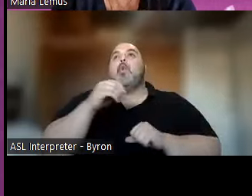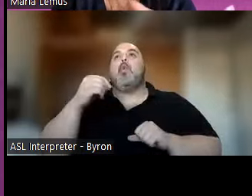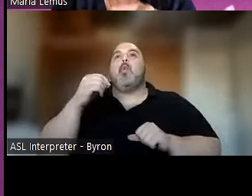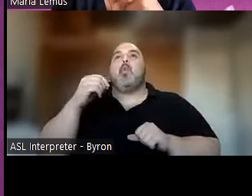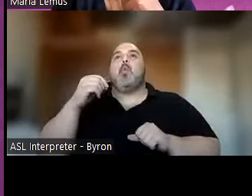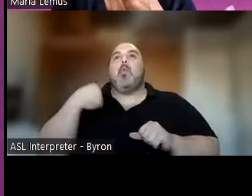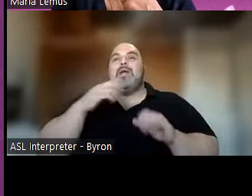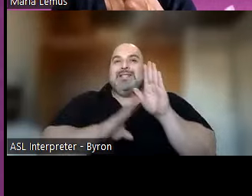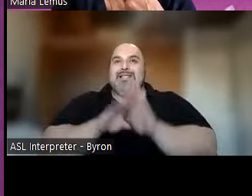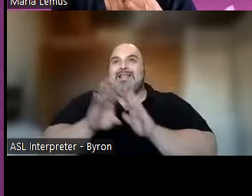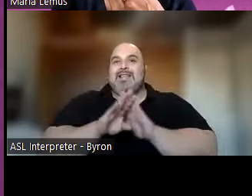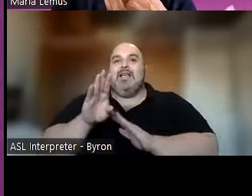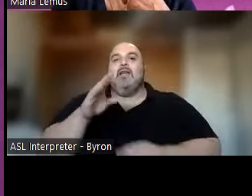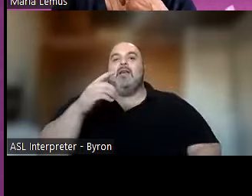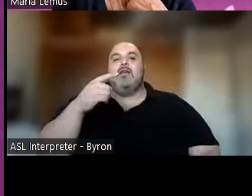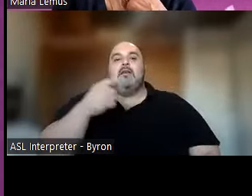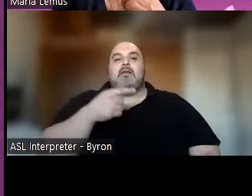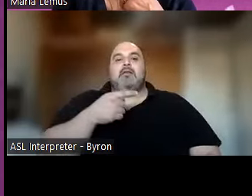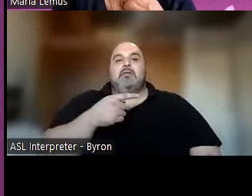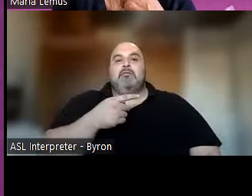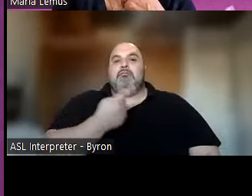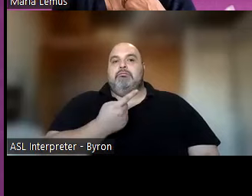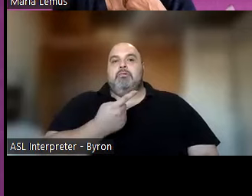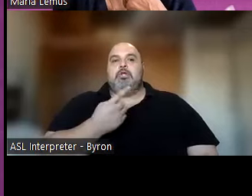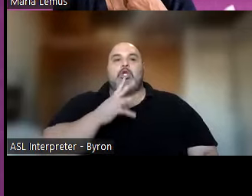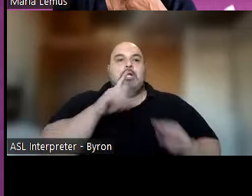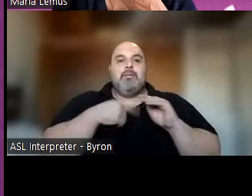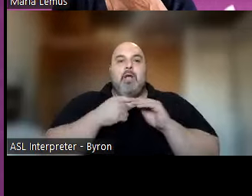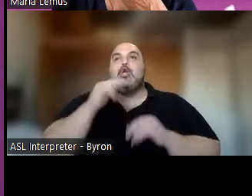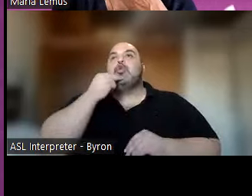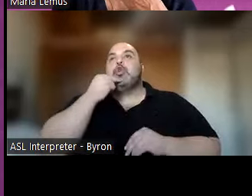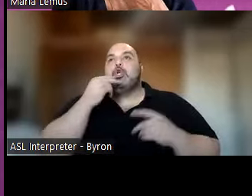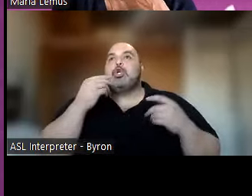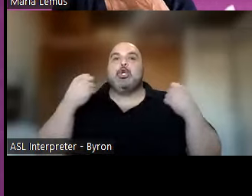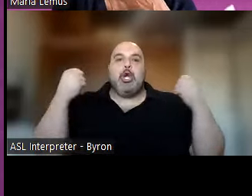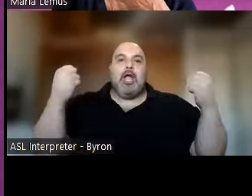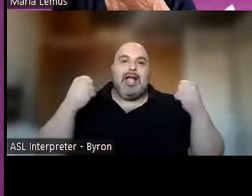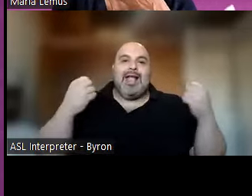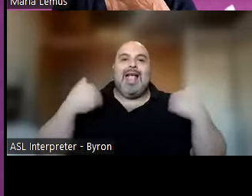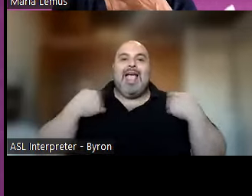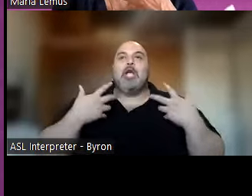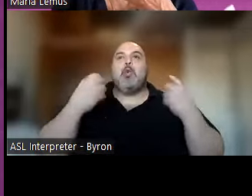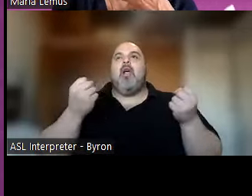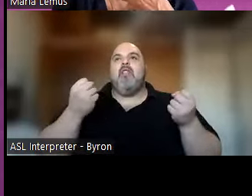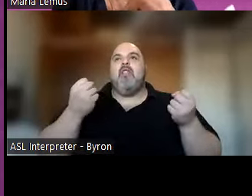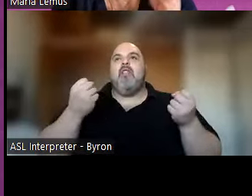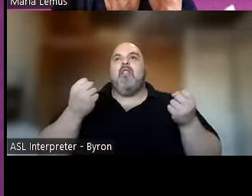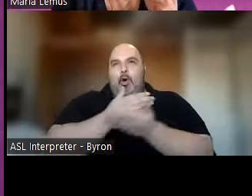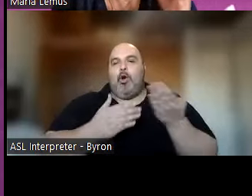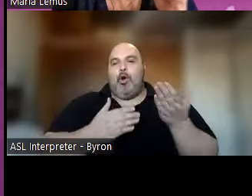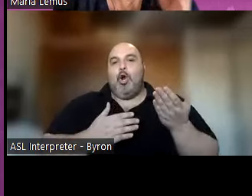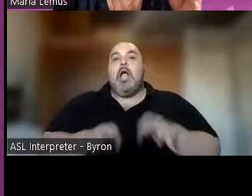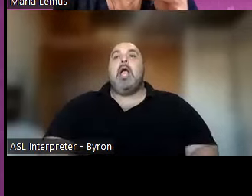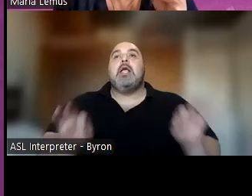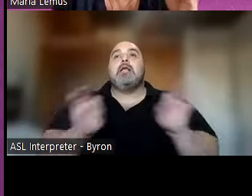this Me Veo Bien, Me Siento Bien, and it talks about nutrition, exercise, and it has a wellness component. It's